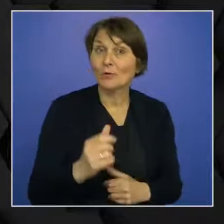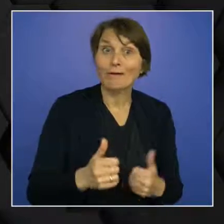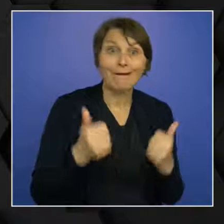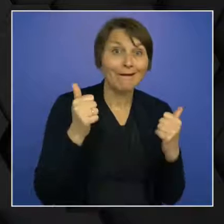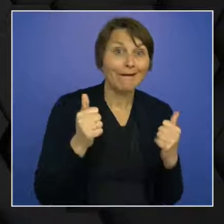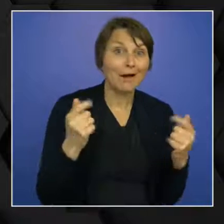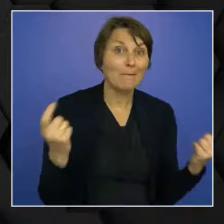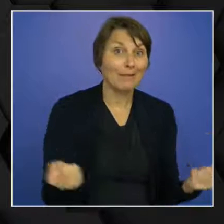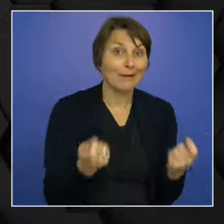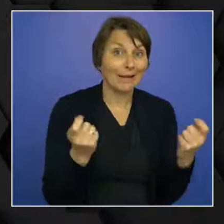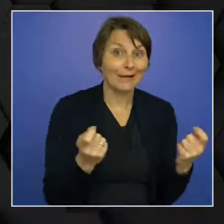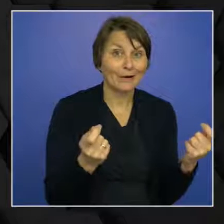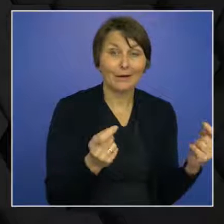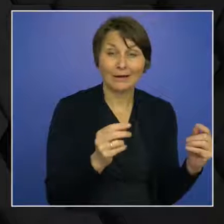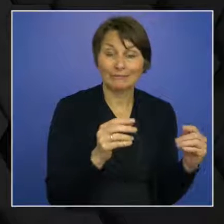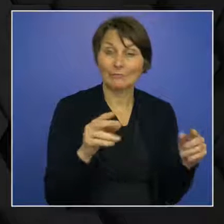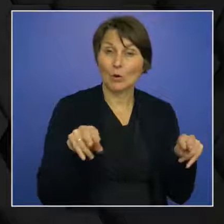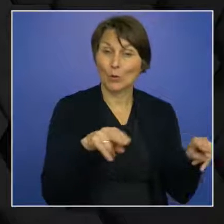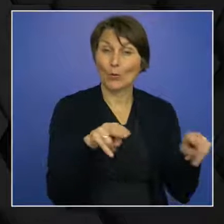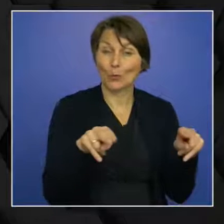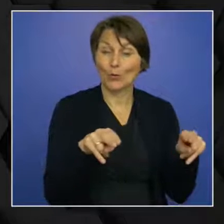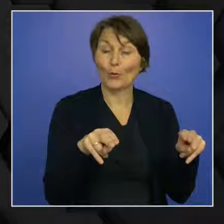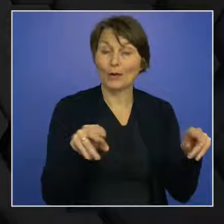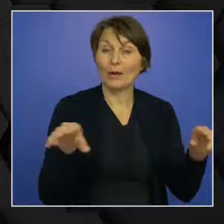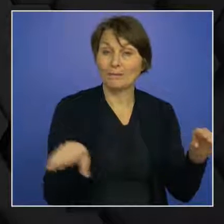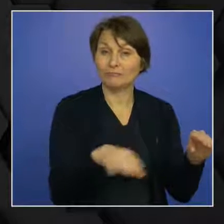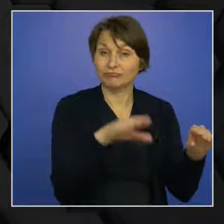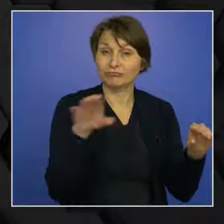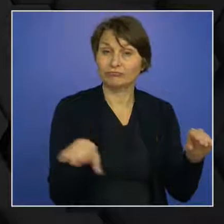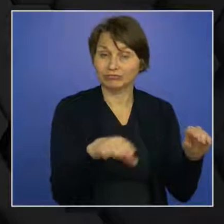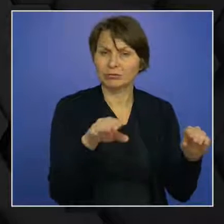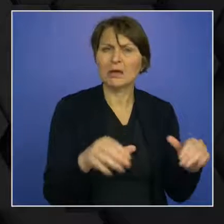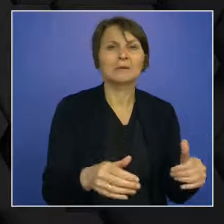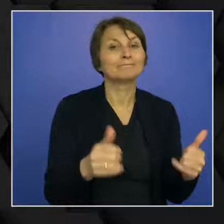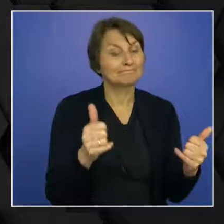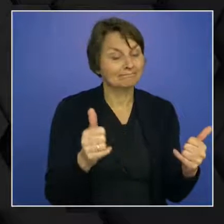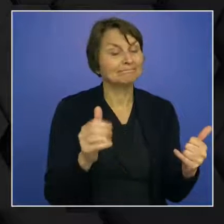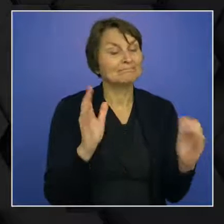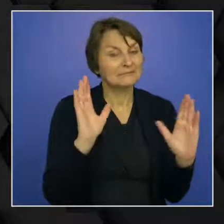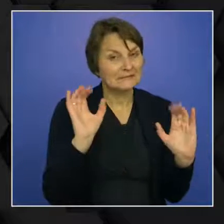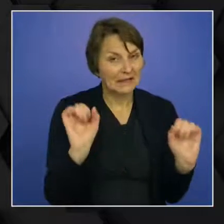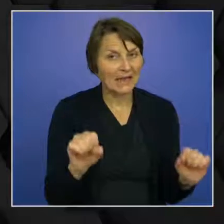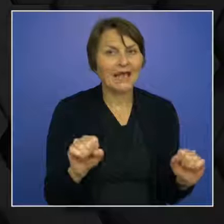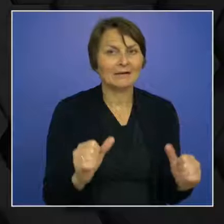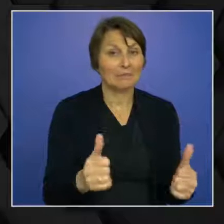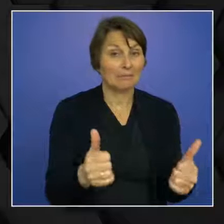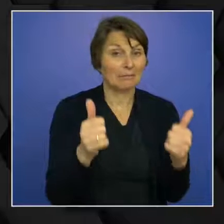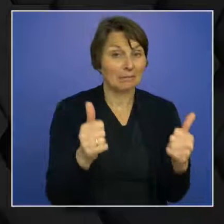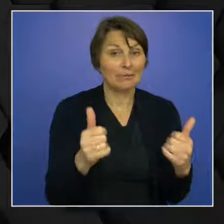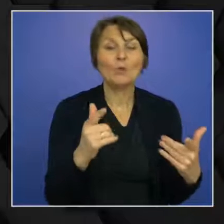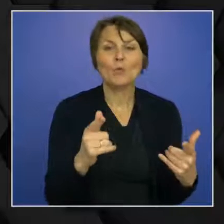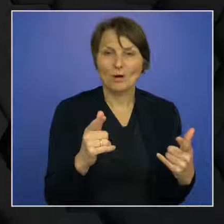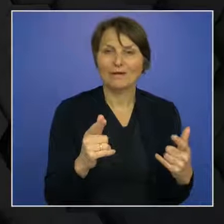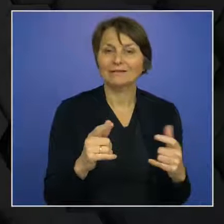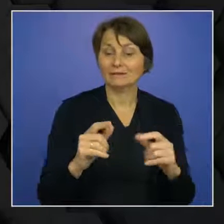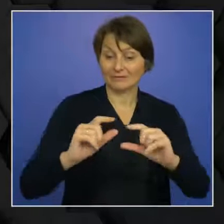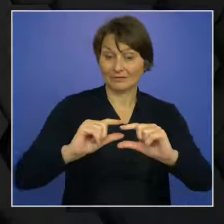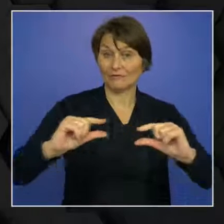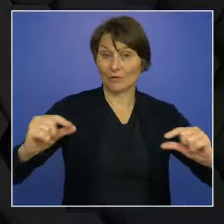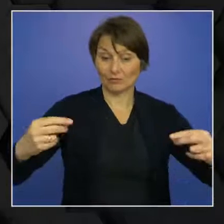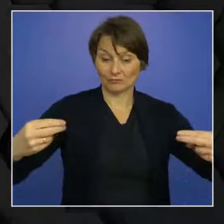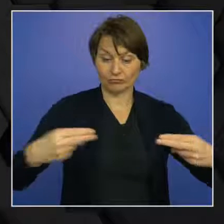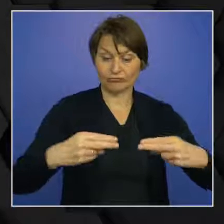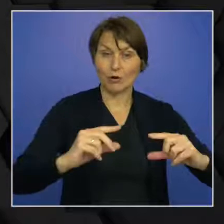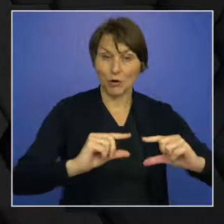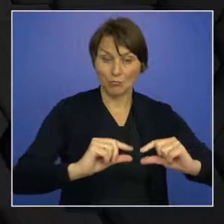random player and do it, but a good player also should have the ability so that you can change the size of the font,